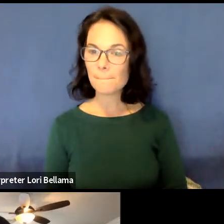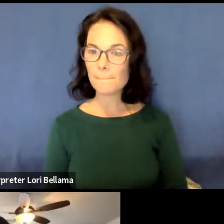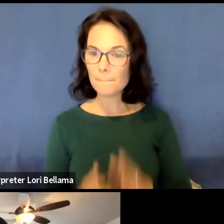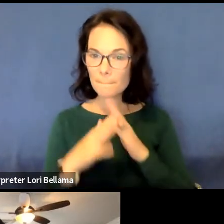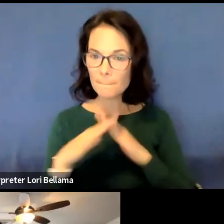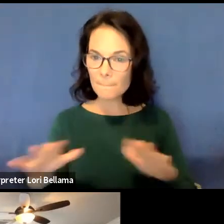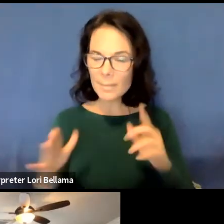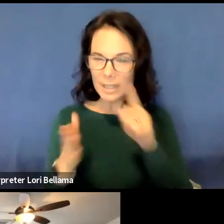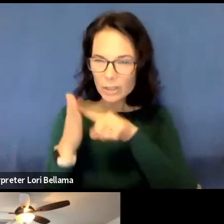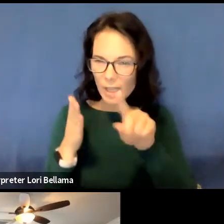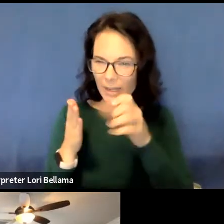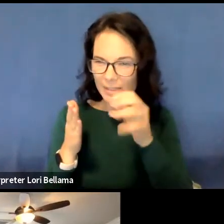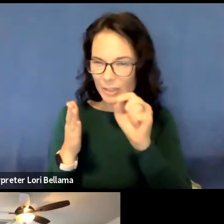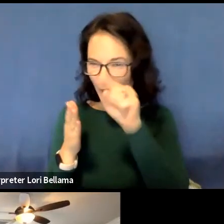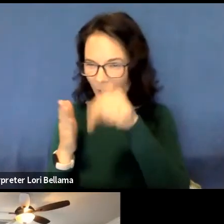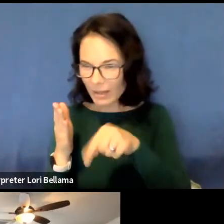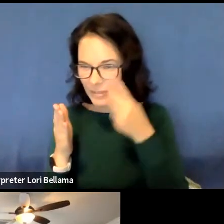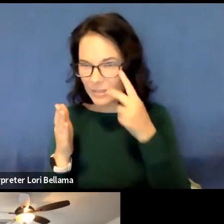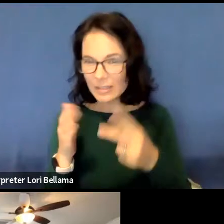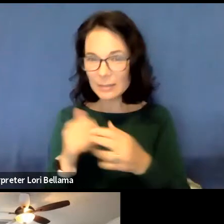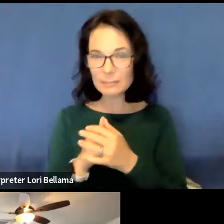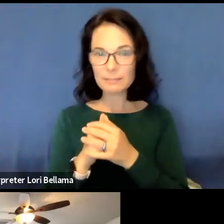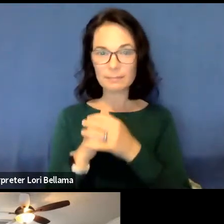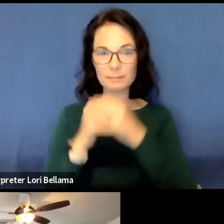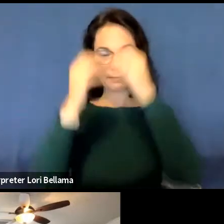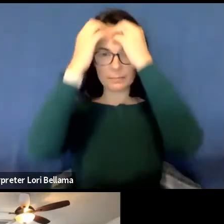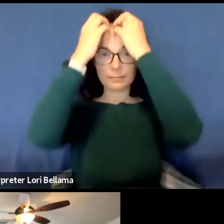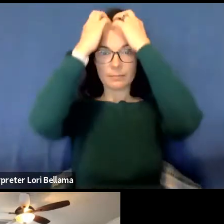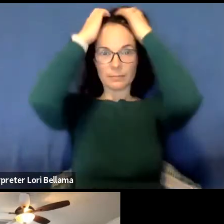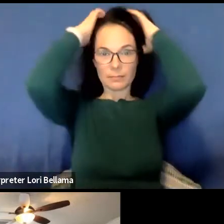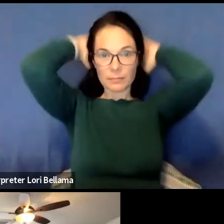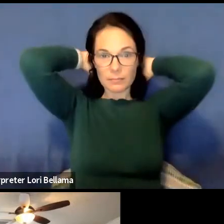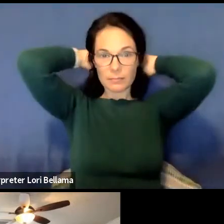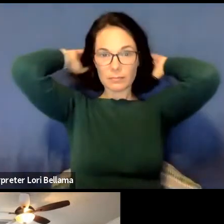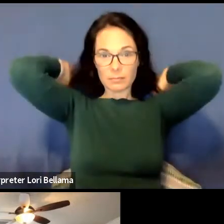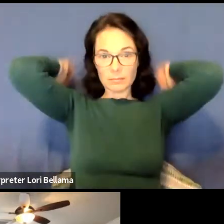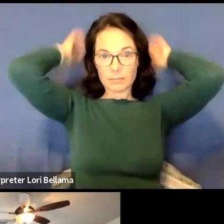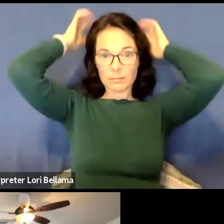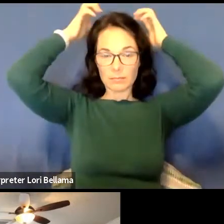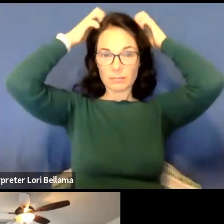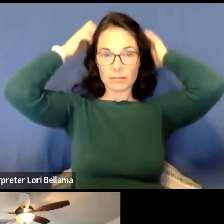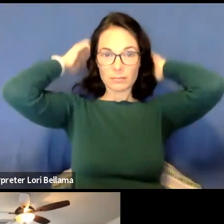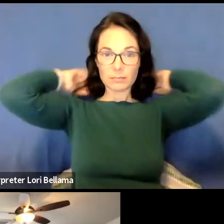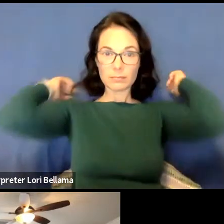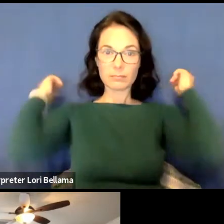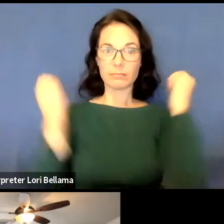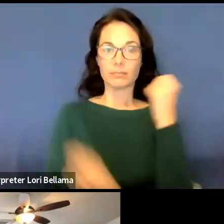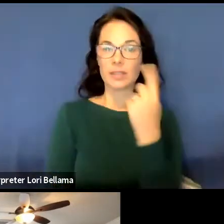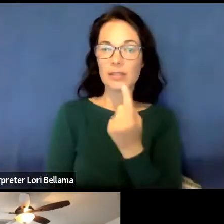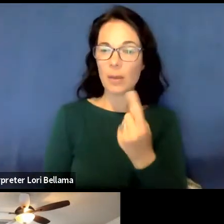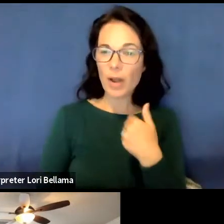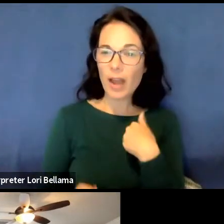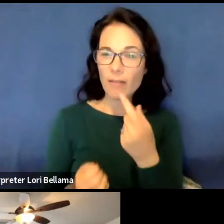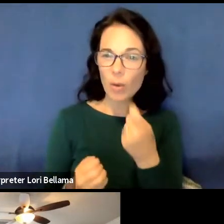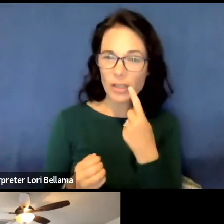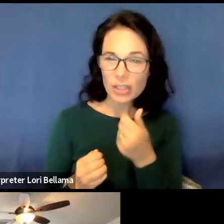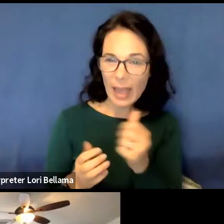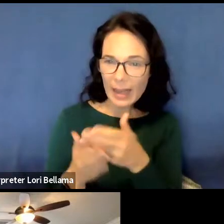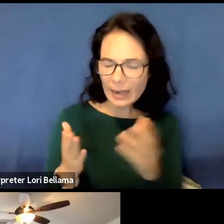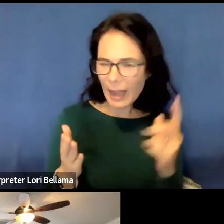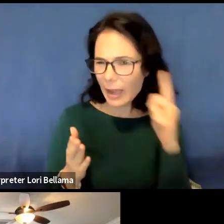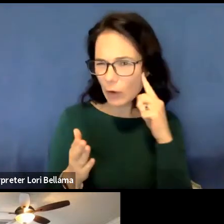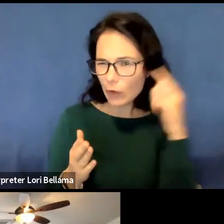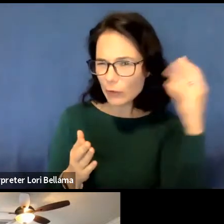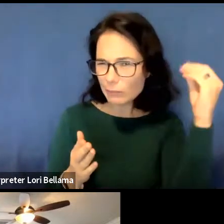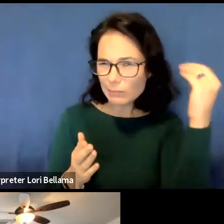Checking the That's chat it. box. Oh, I'm sorry, does somebody have a question? I'm checking the chat box for questions, but if somebody has a question, did I hear somebody